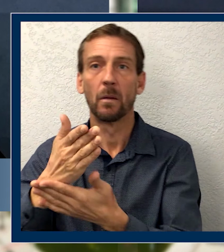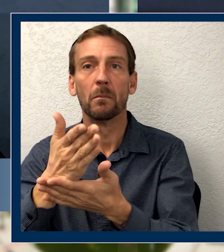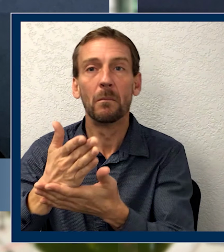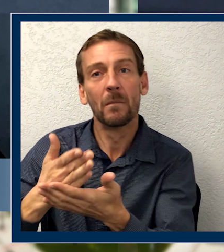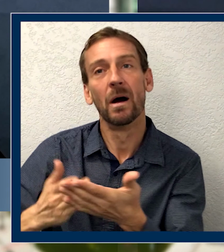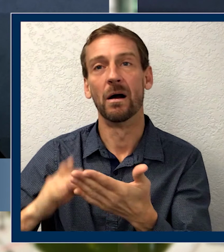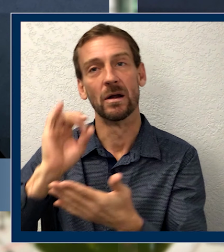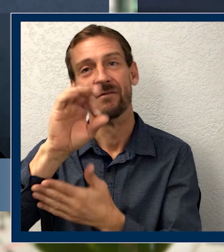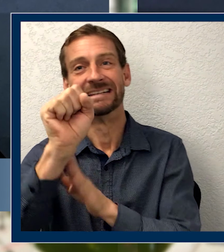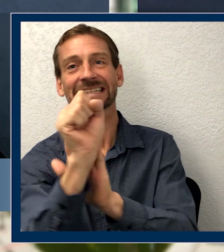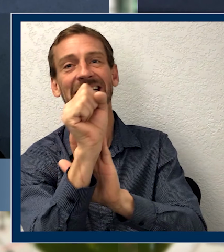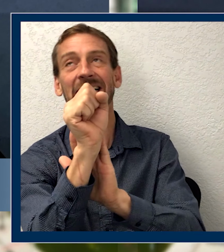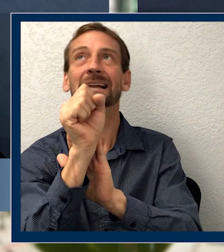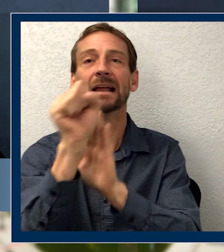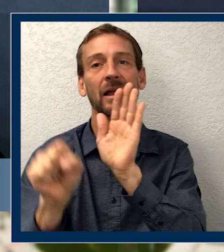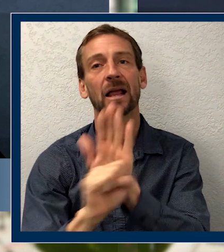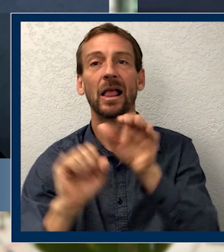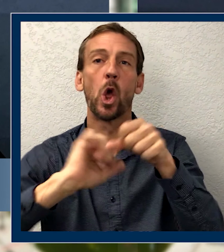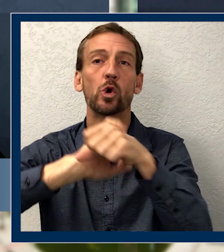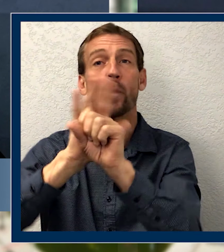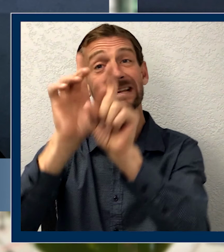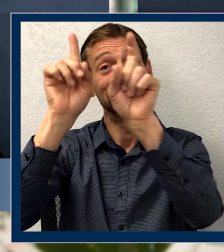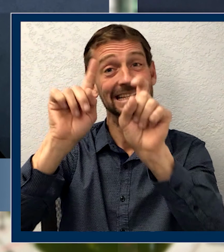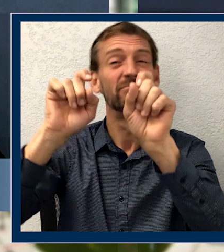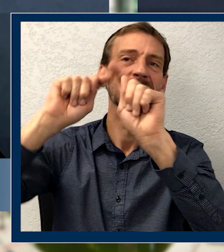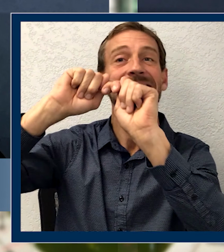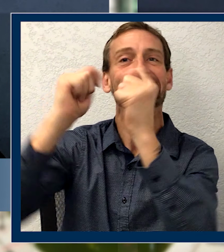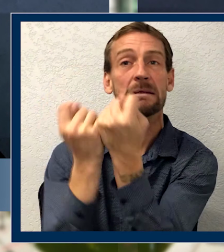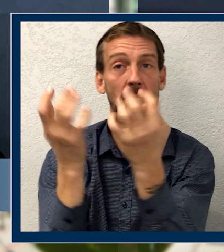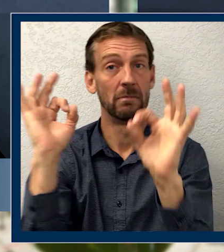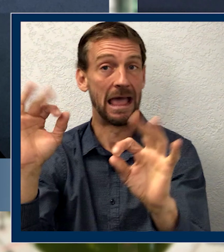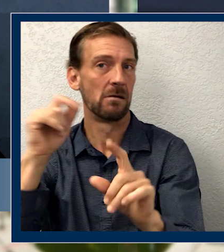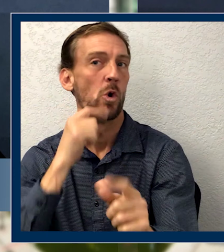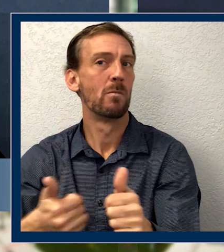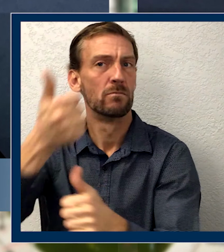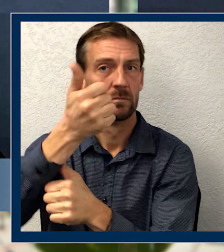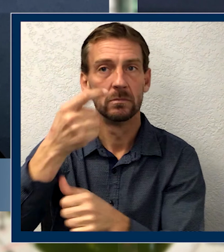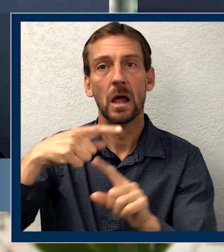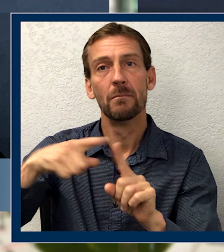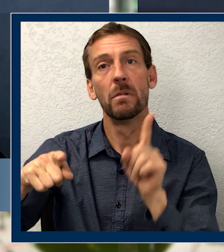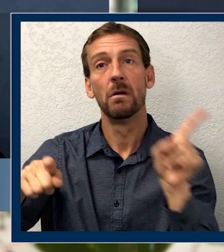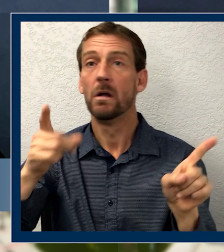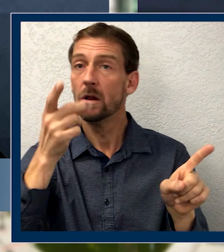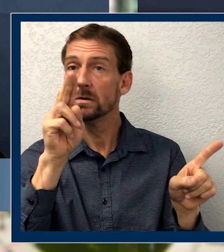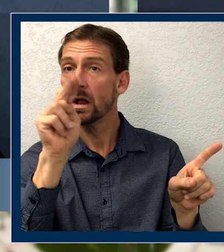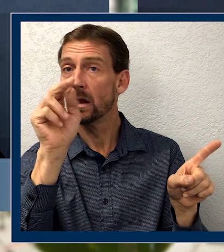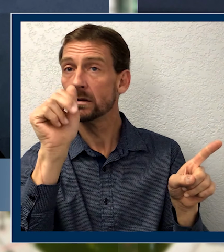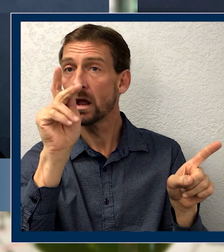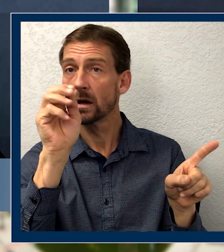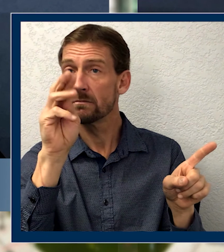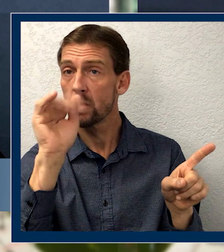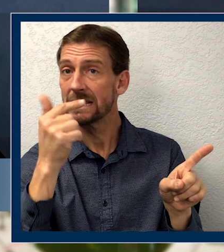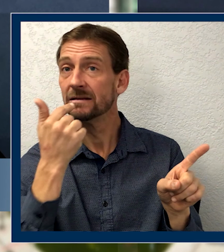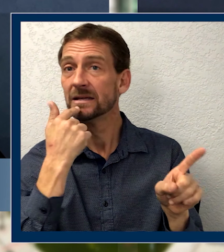piece of the state's COVID team. But it says here, according to Dr. Nakamura, the state